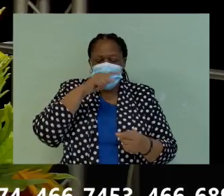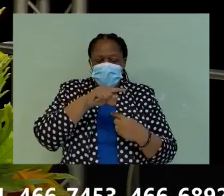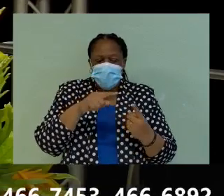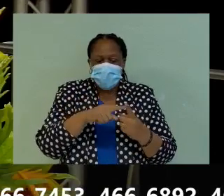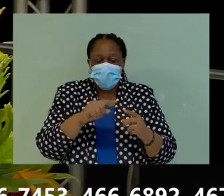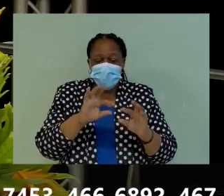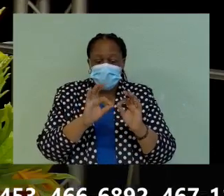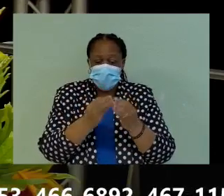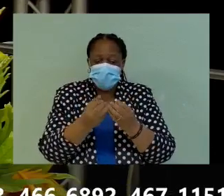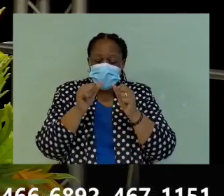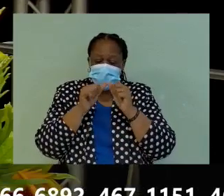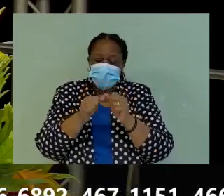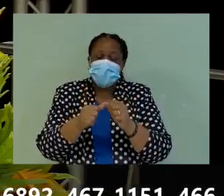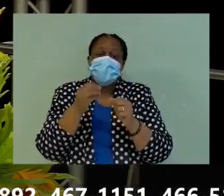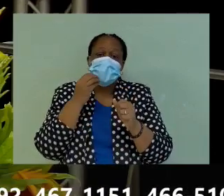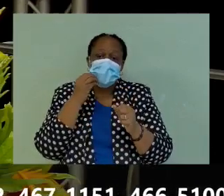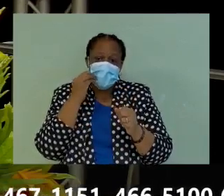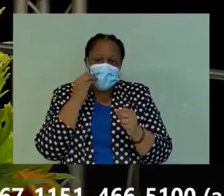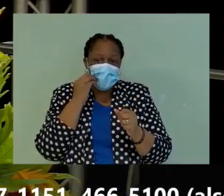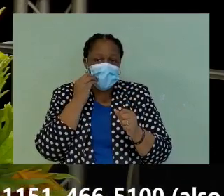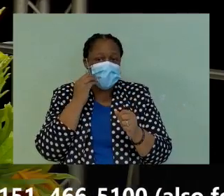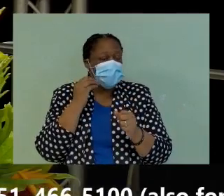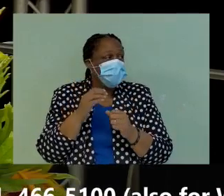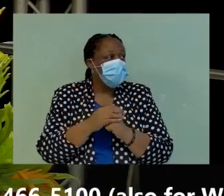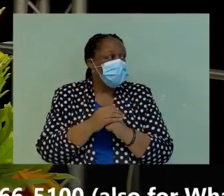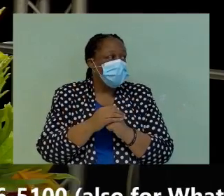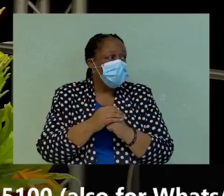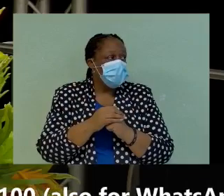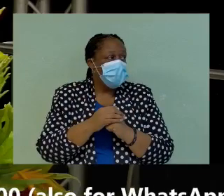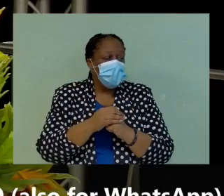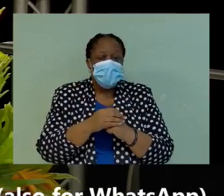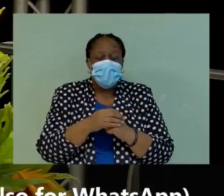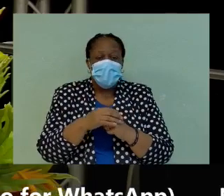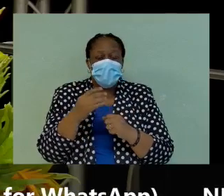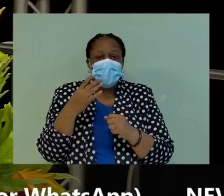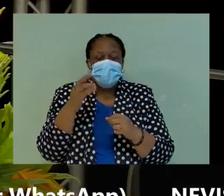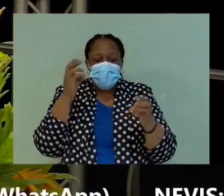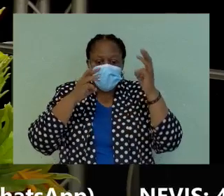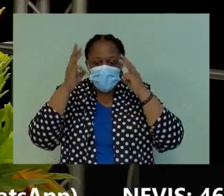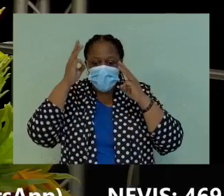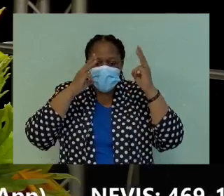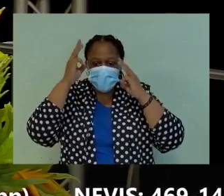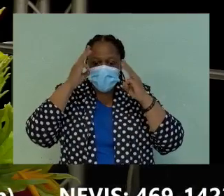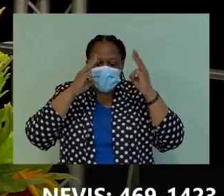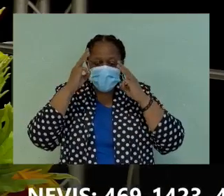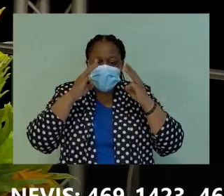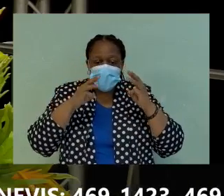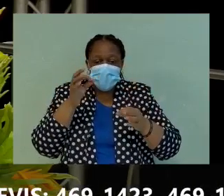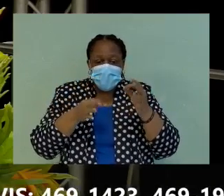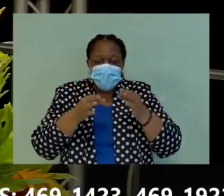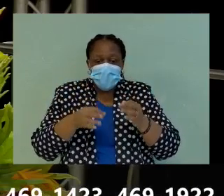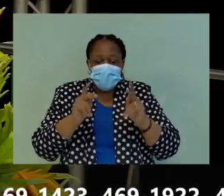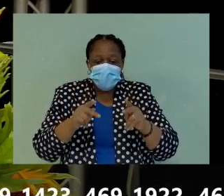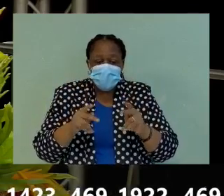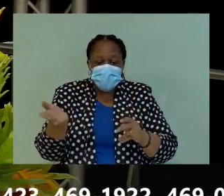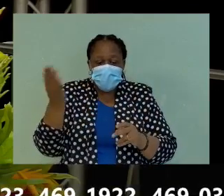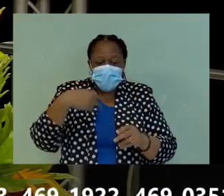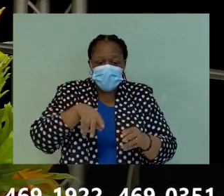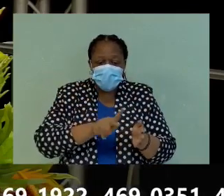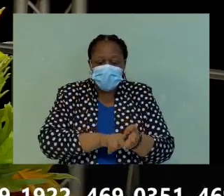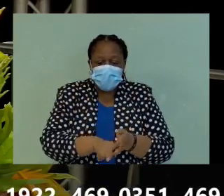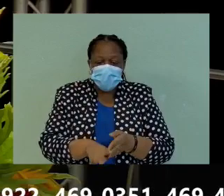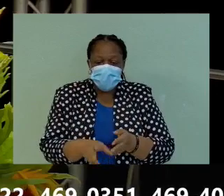to others, I sometimes wondered if that same home would become my coffin. I woke up many times in the